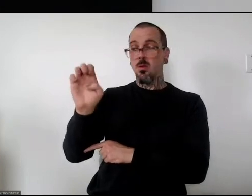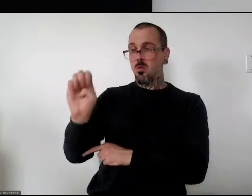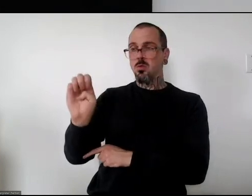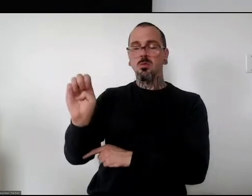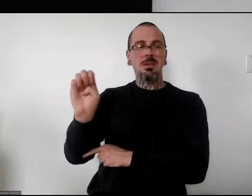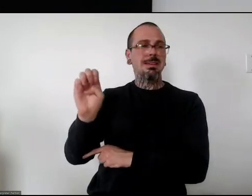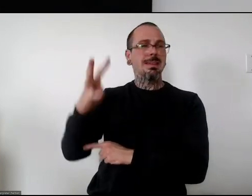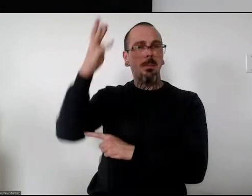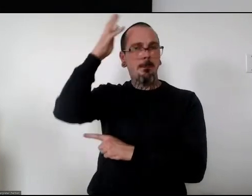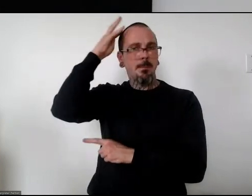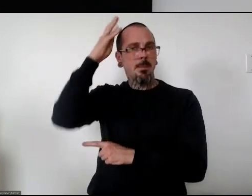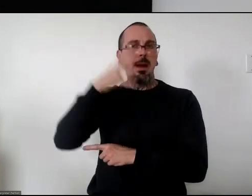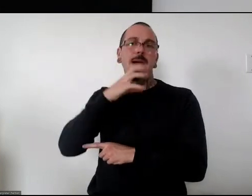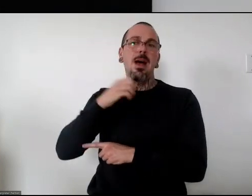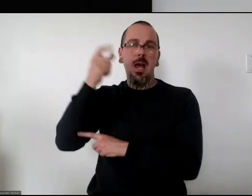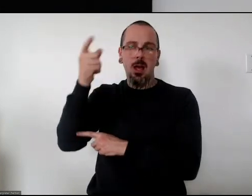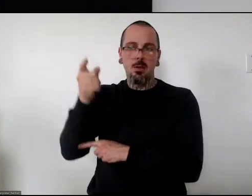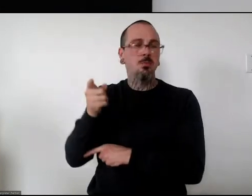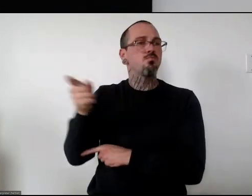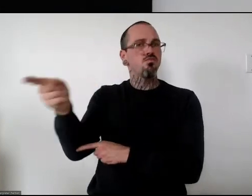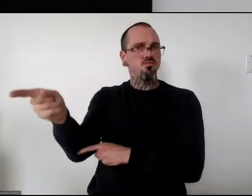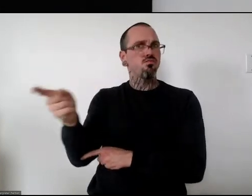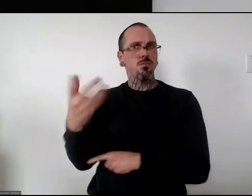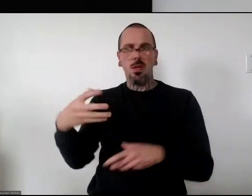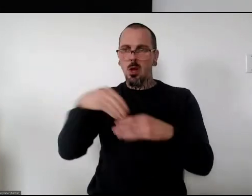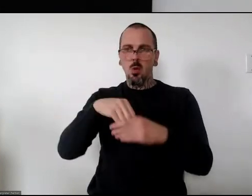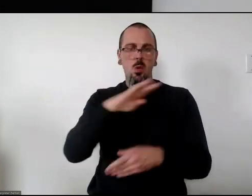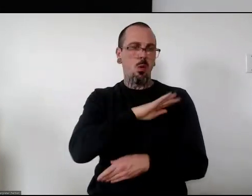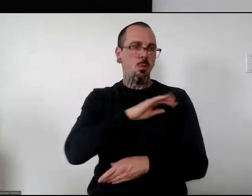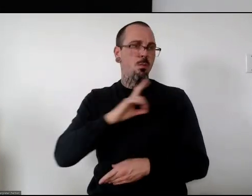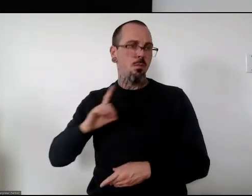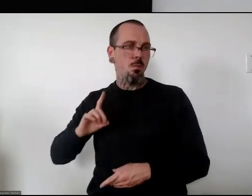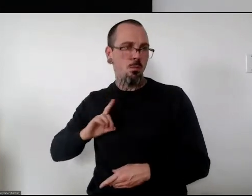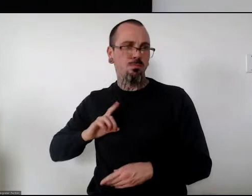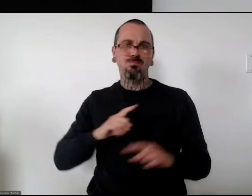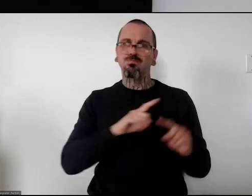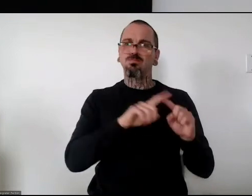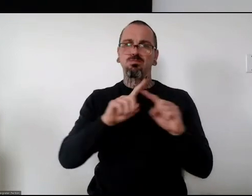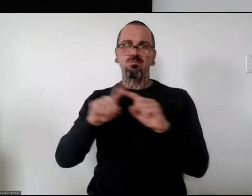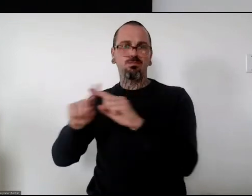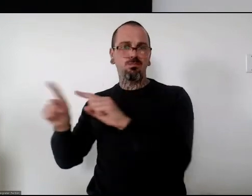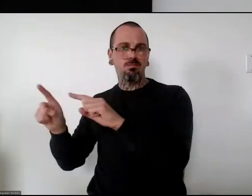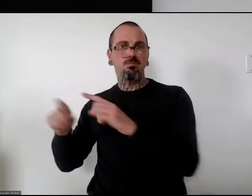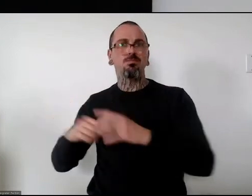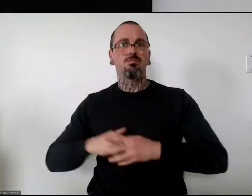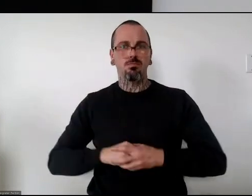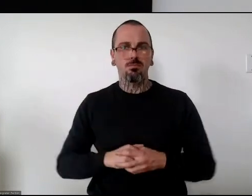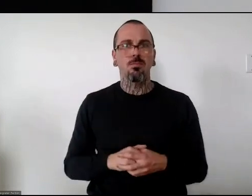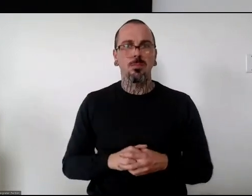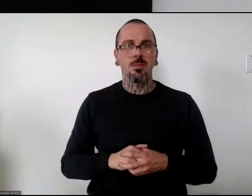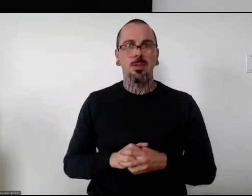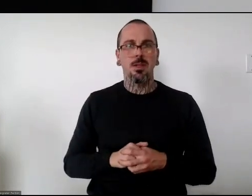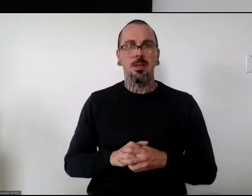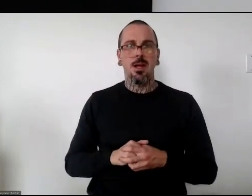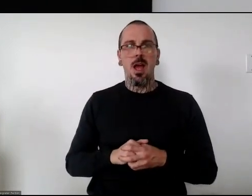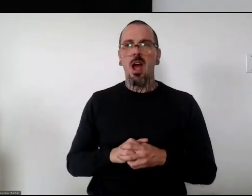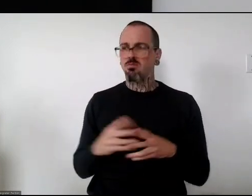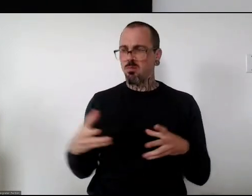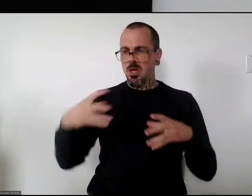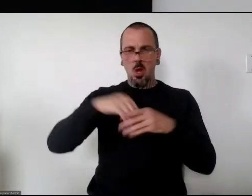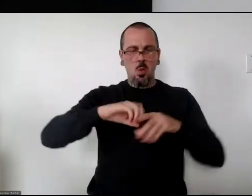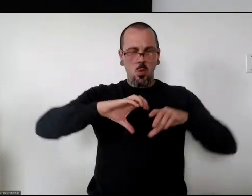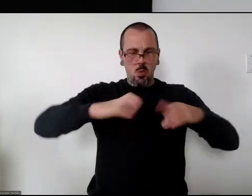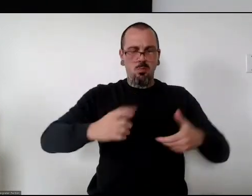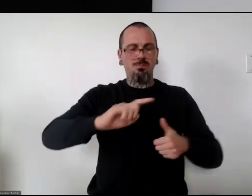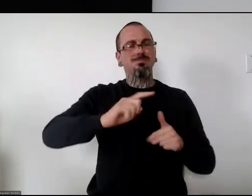Communities. She's a dedicated community advocate and it is a part of First Voice's working group on the calls for action for